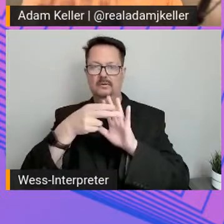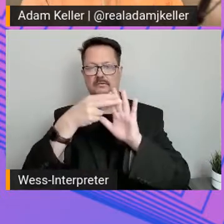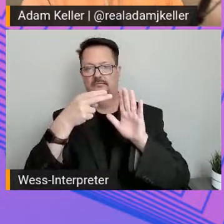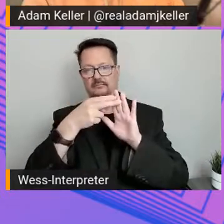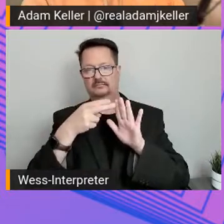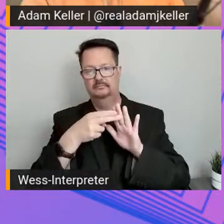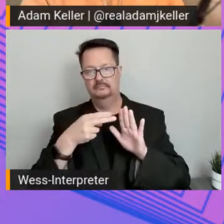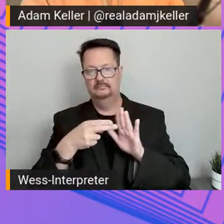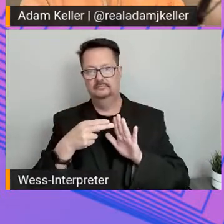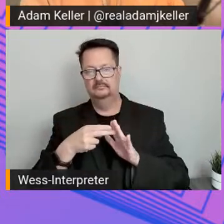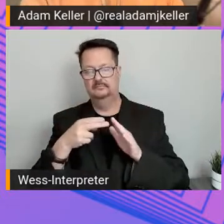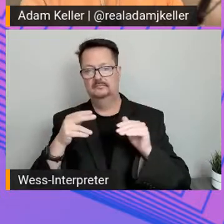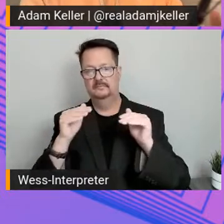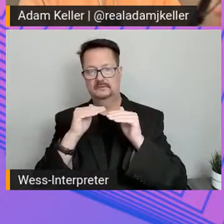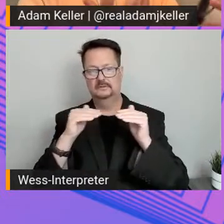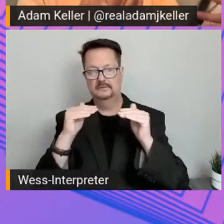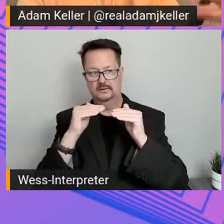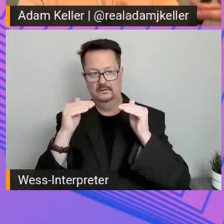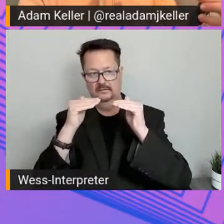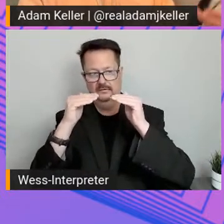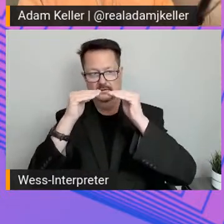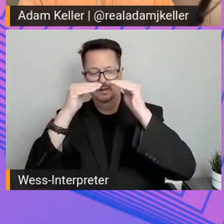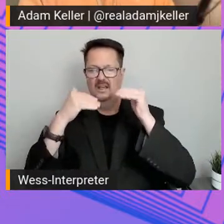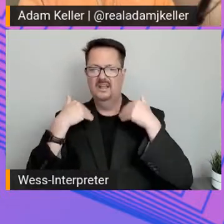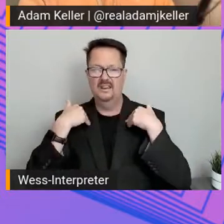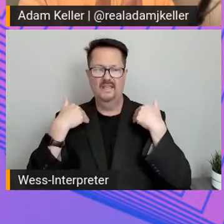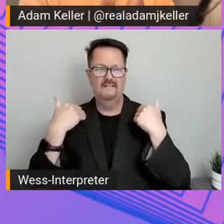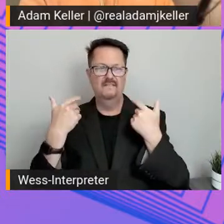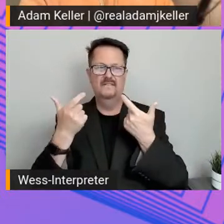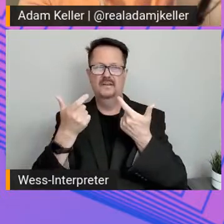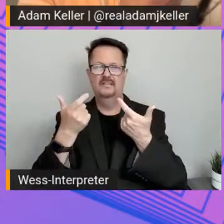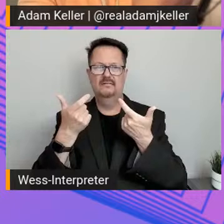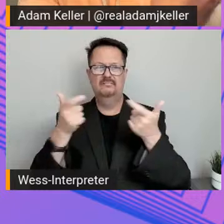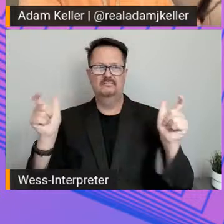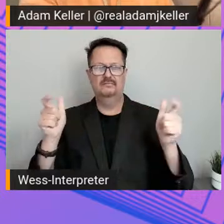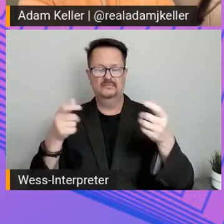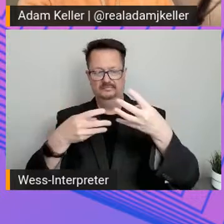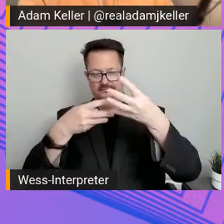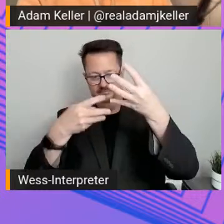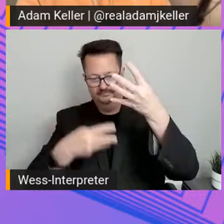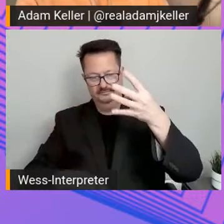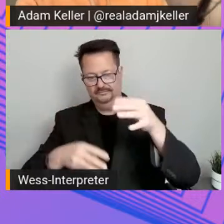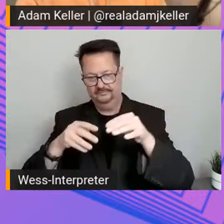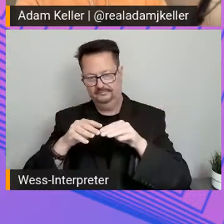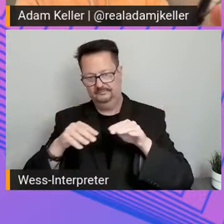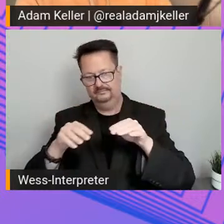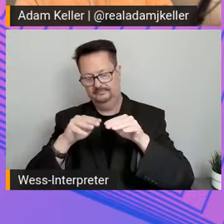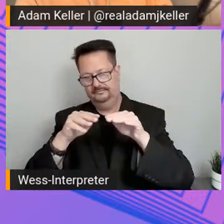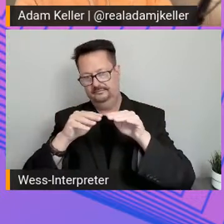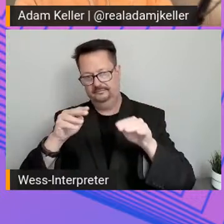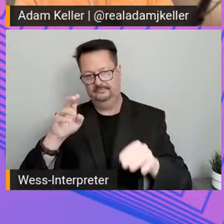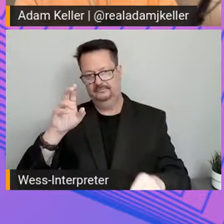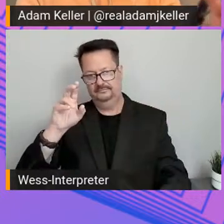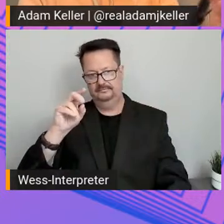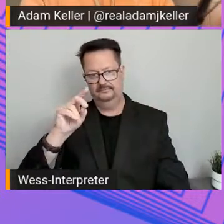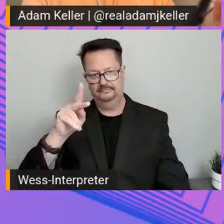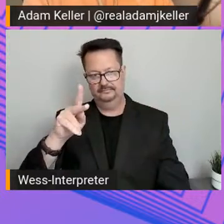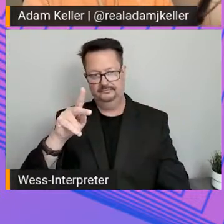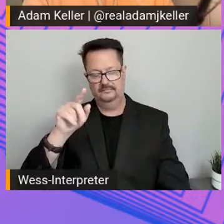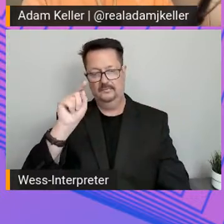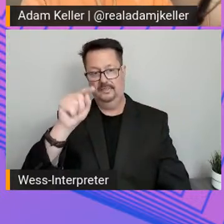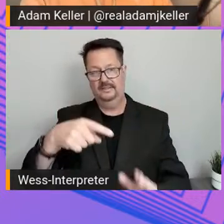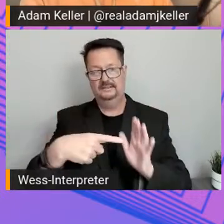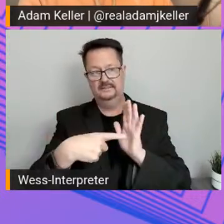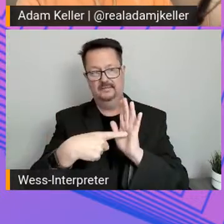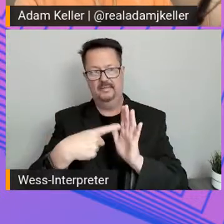in stacks. So I can have multiple stacks that are a part of an application in CDK. And in this example, I just have